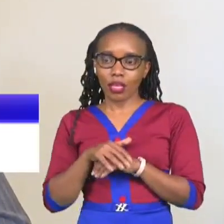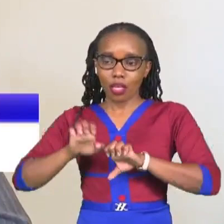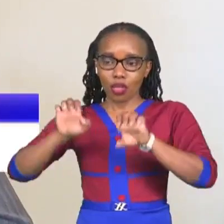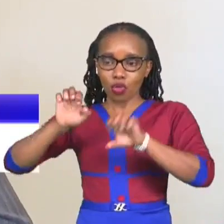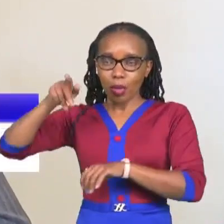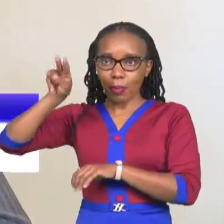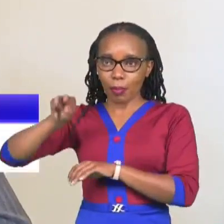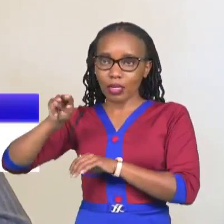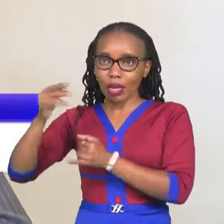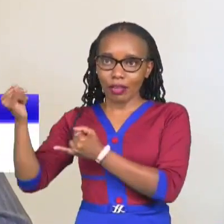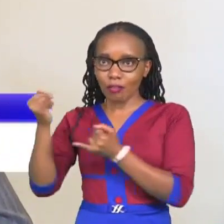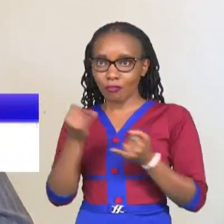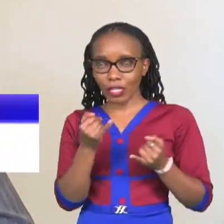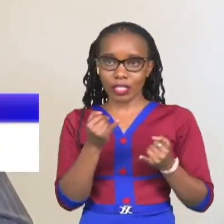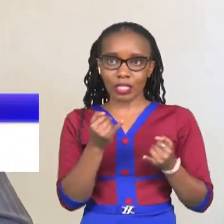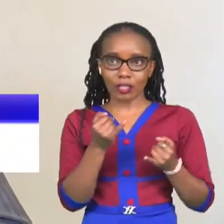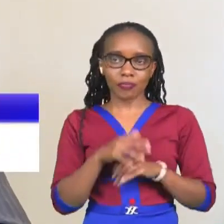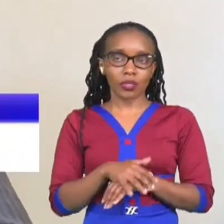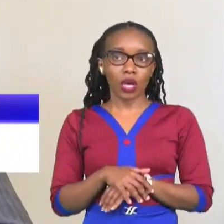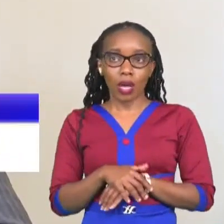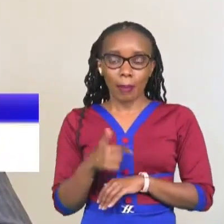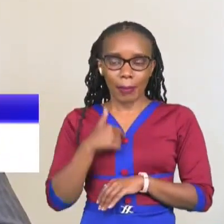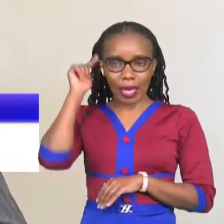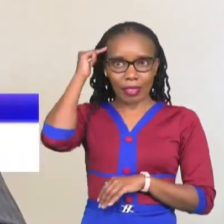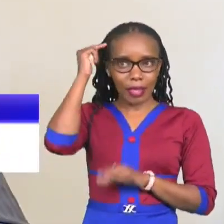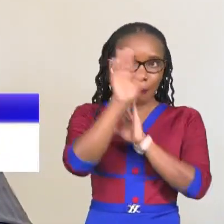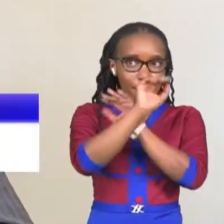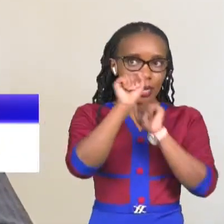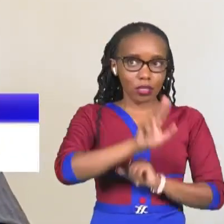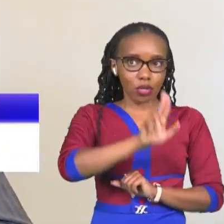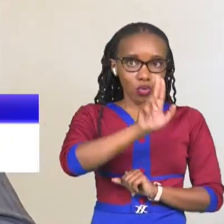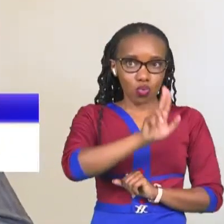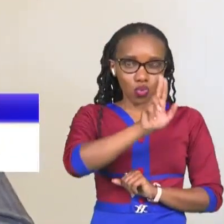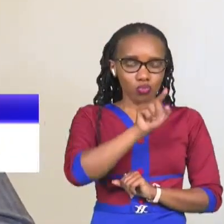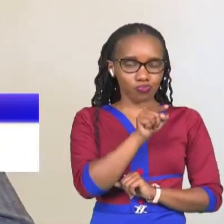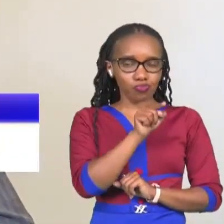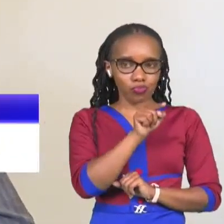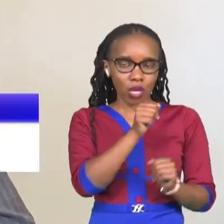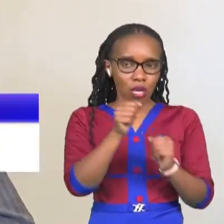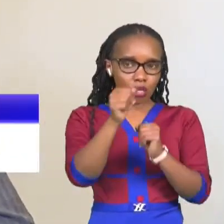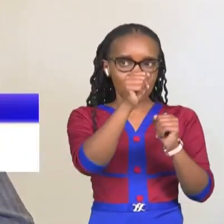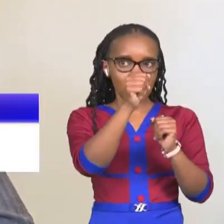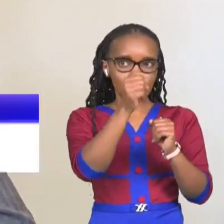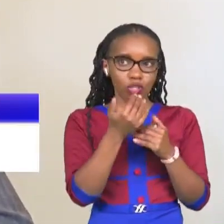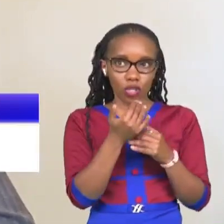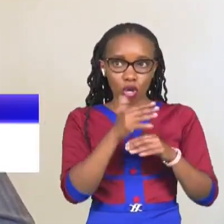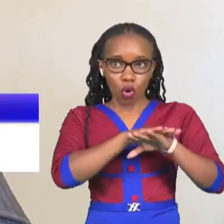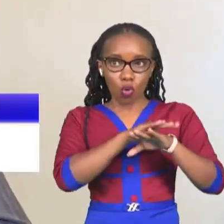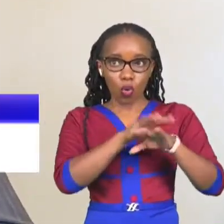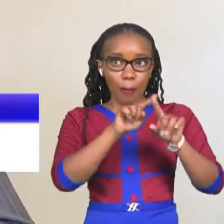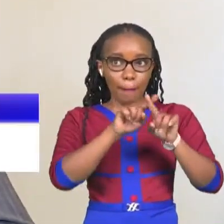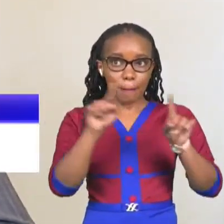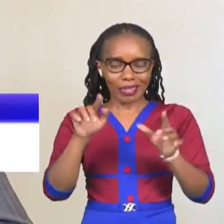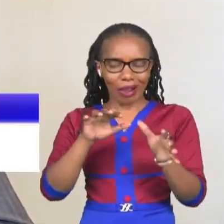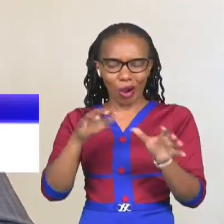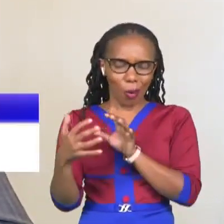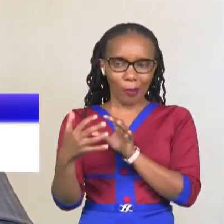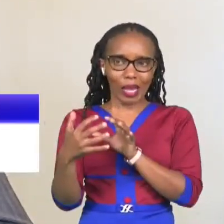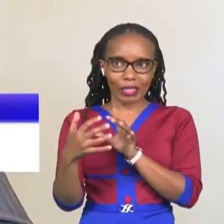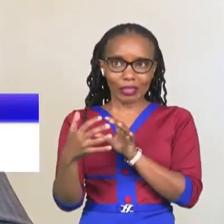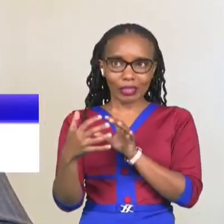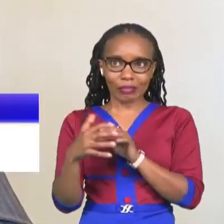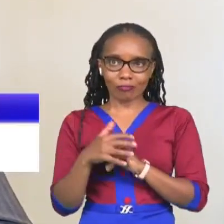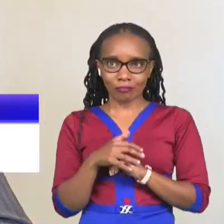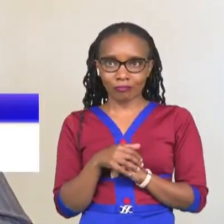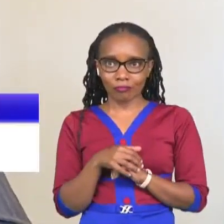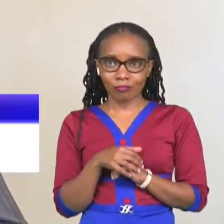replace Kenyan soldiers. So I think President Kenyatta is playing his cards, but it's a complex hand he's got to play now.